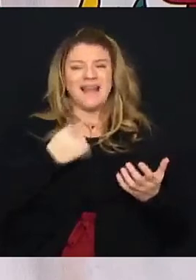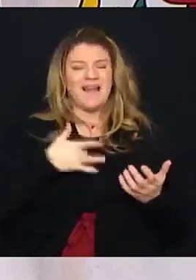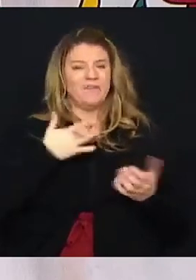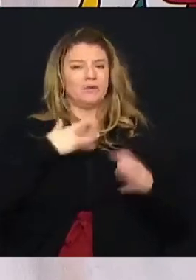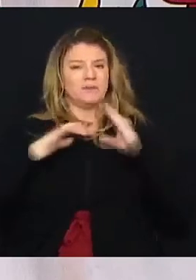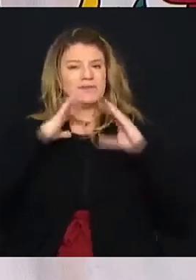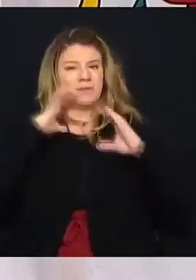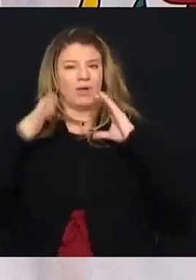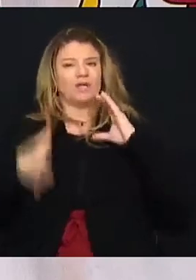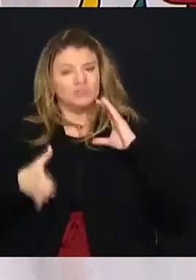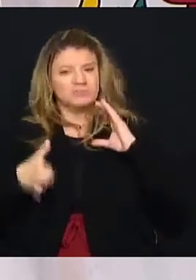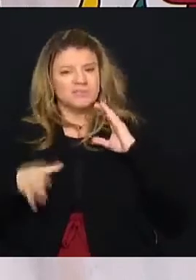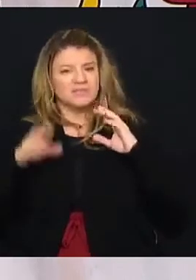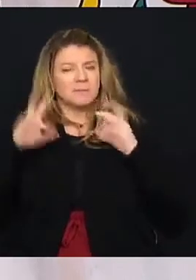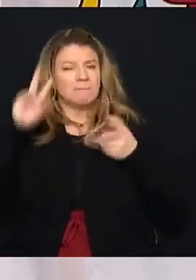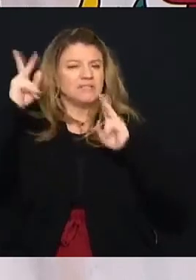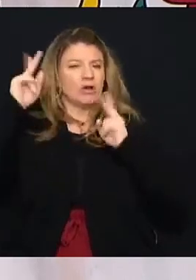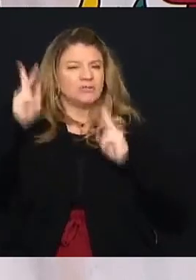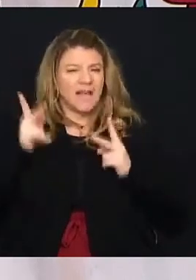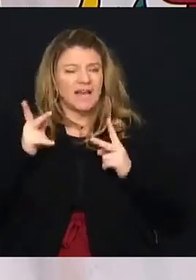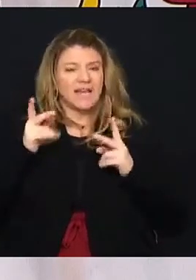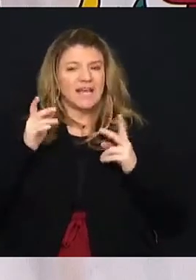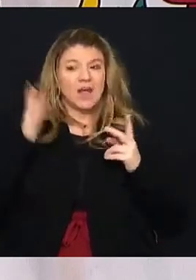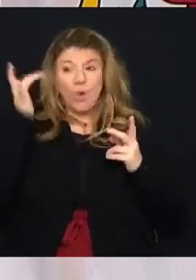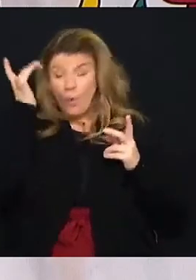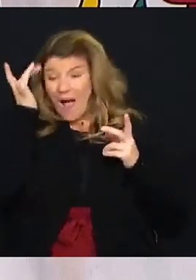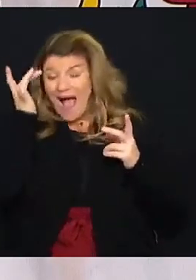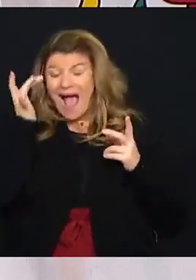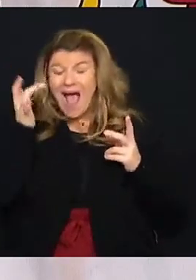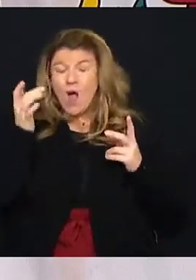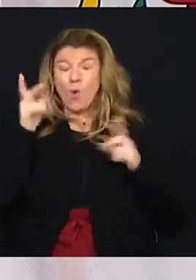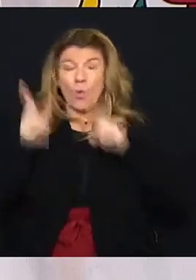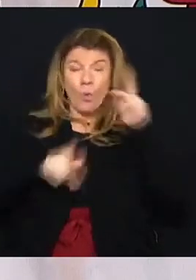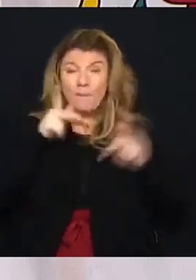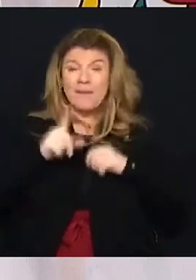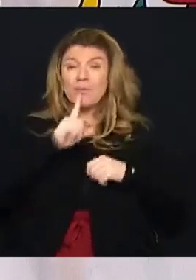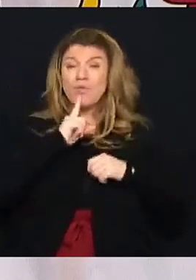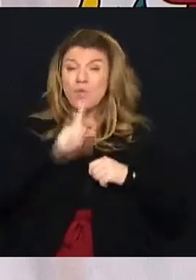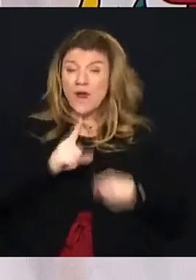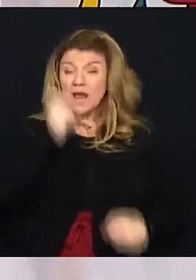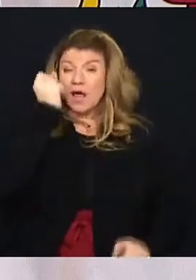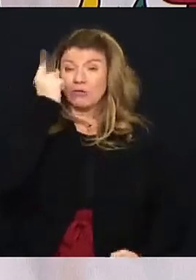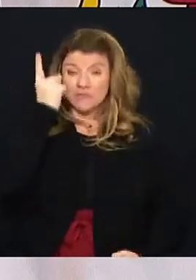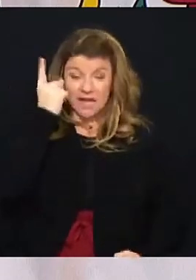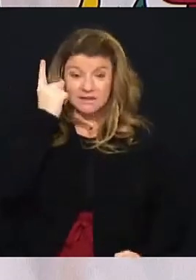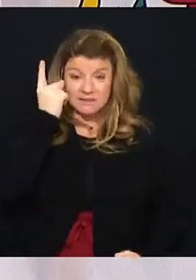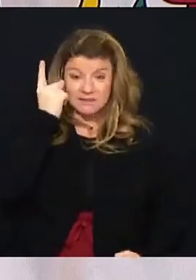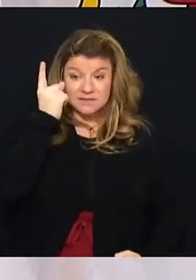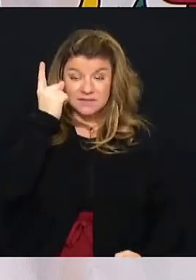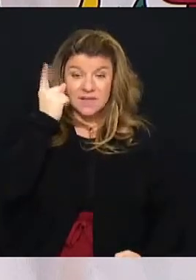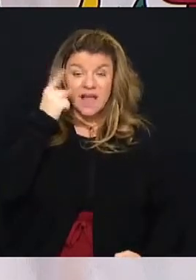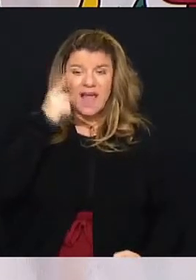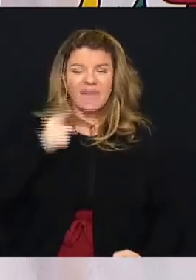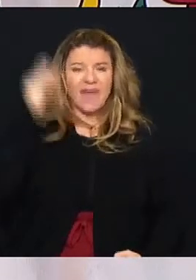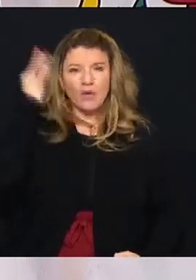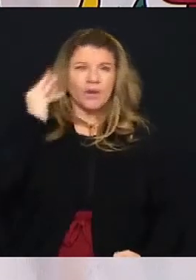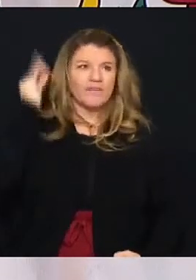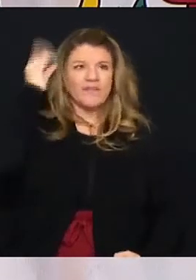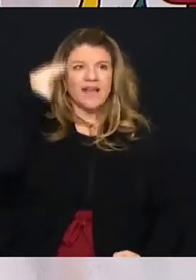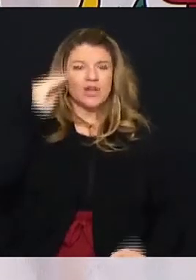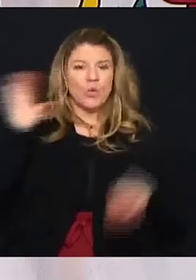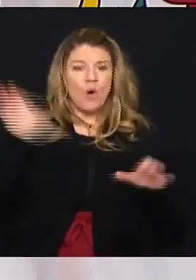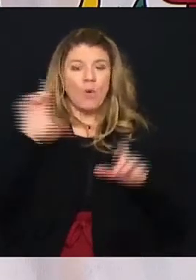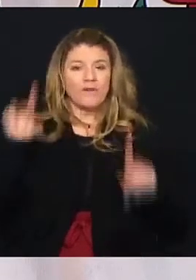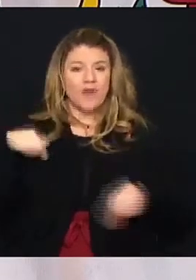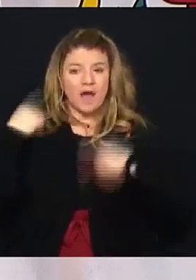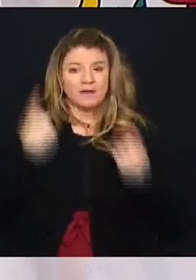misunderstanding, you know, because I think when people really understand and reflect on what we've done,